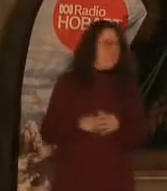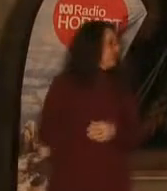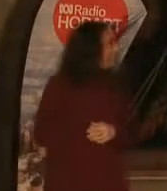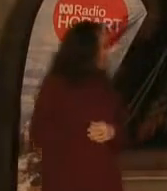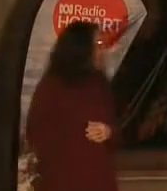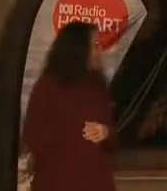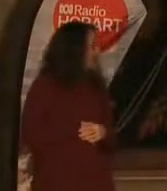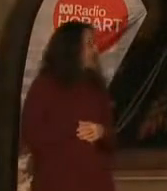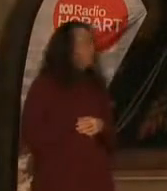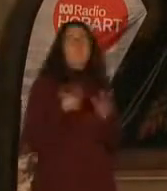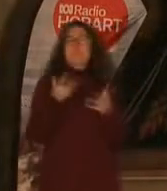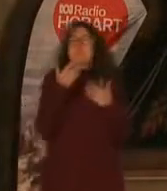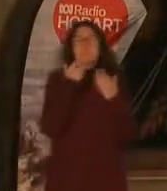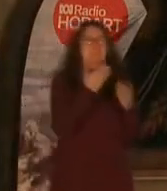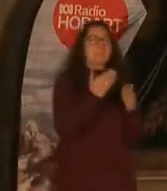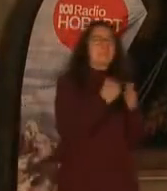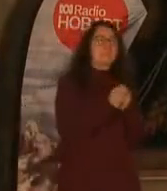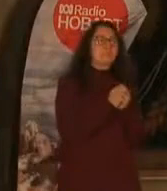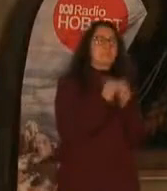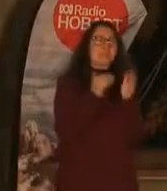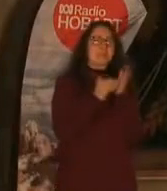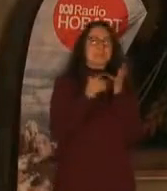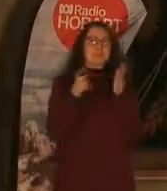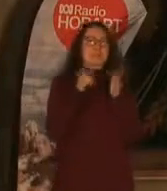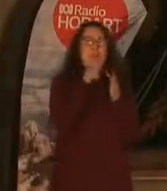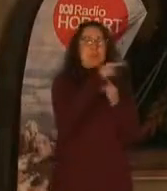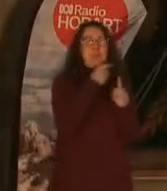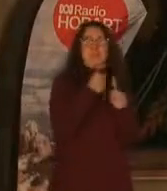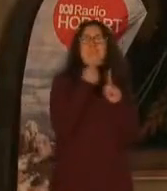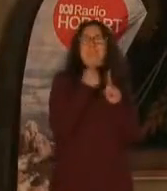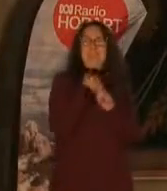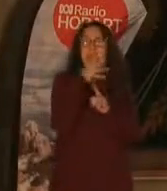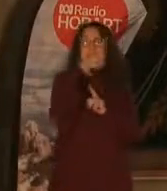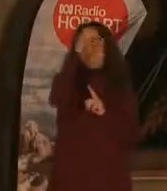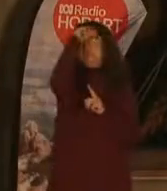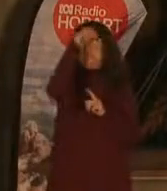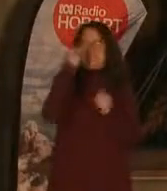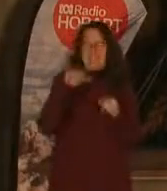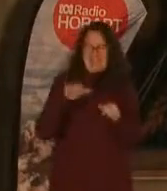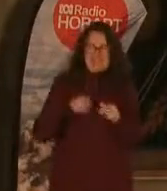Actually, thanks, Zoe. That's jolted my memory a little bit.